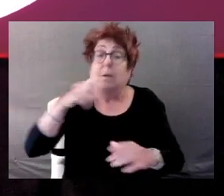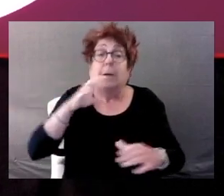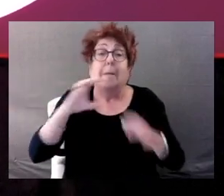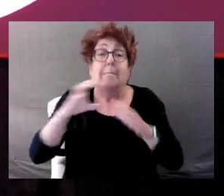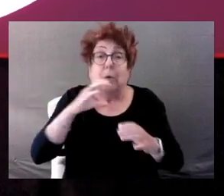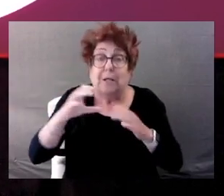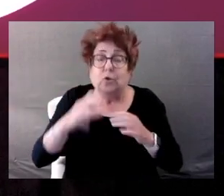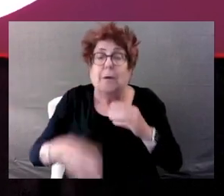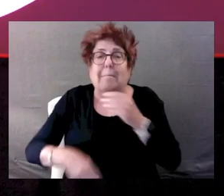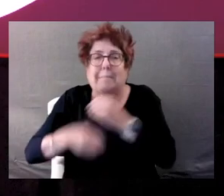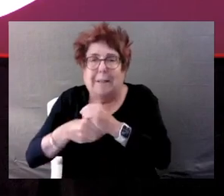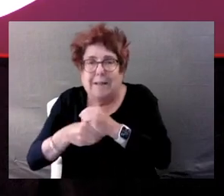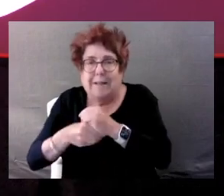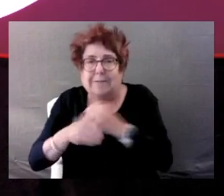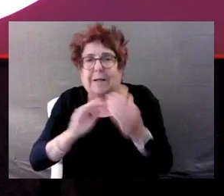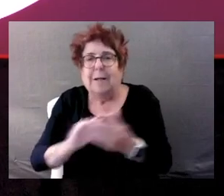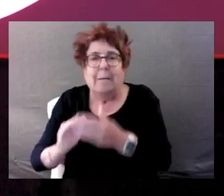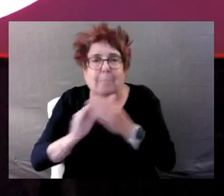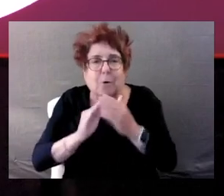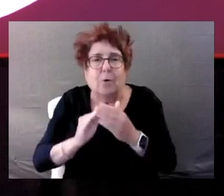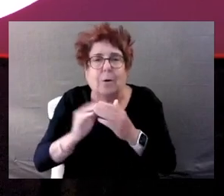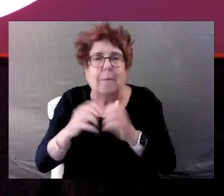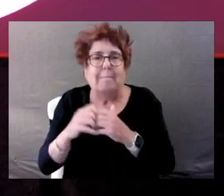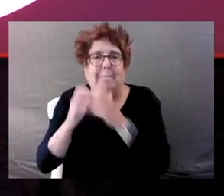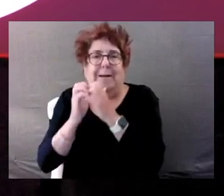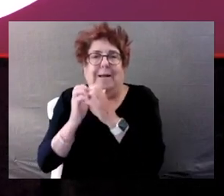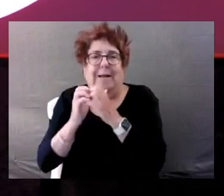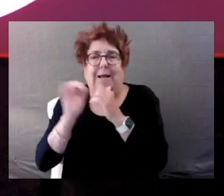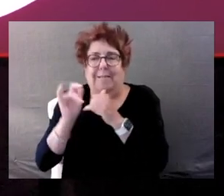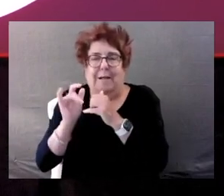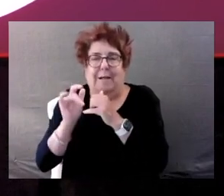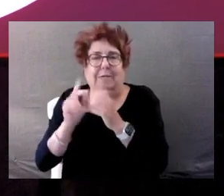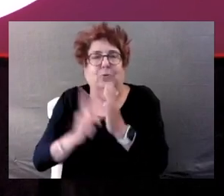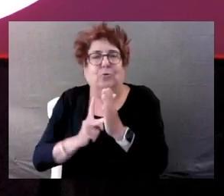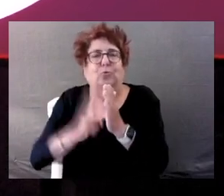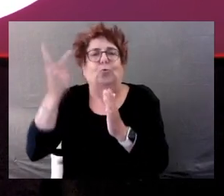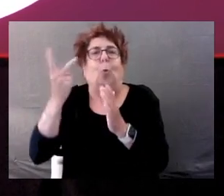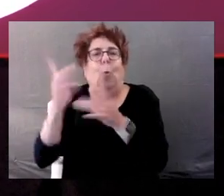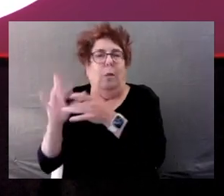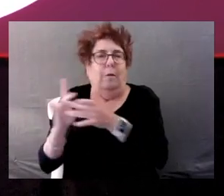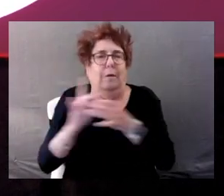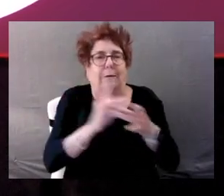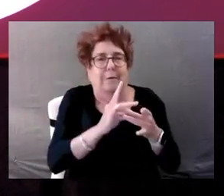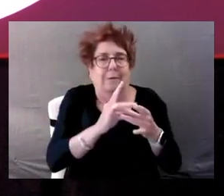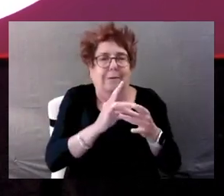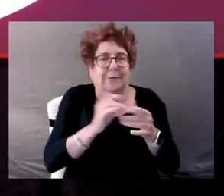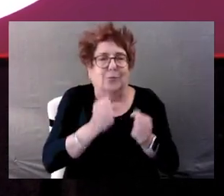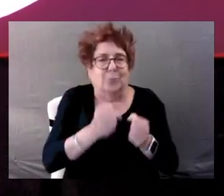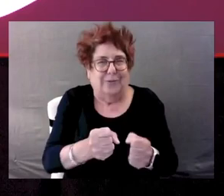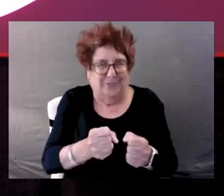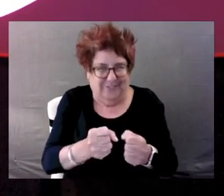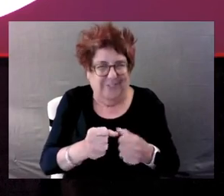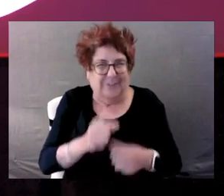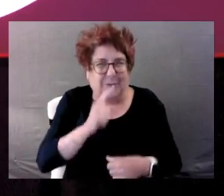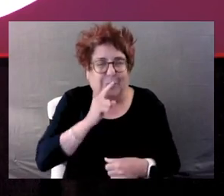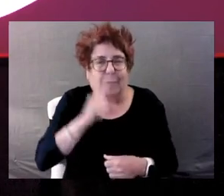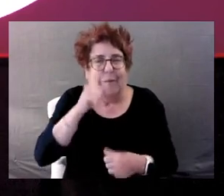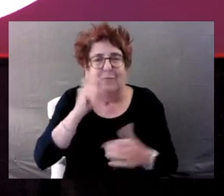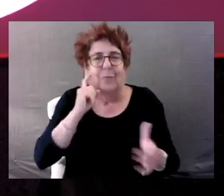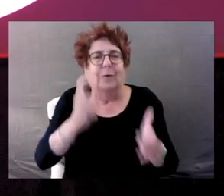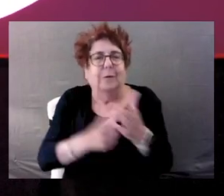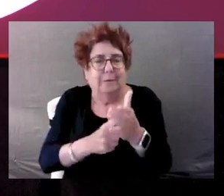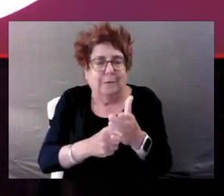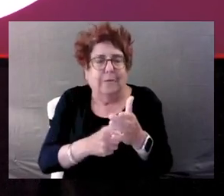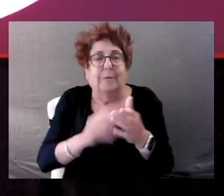building is a dual interdependent strategy. That we have to really recognize that even as